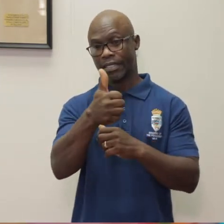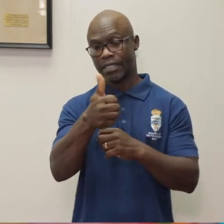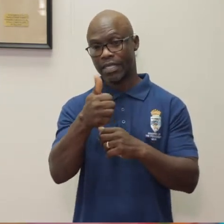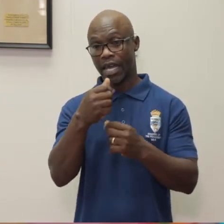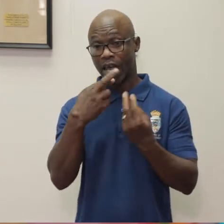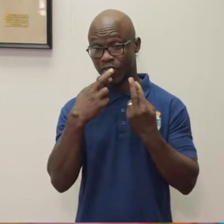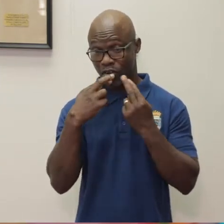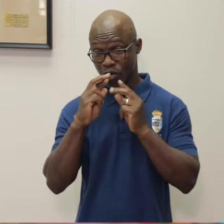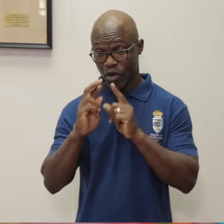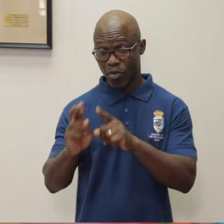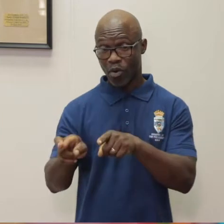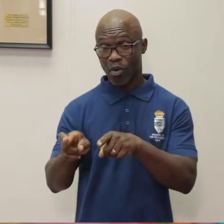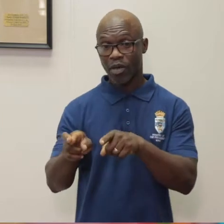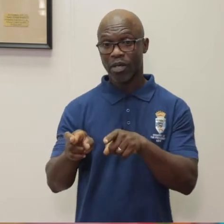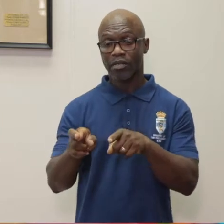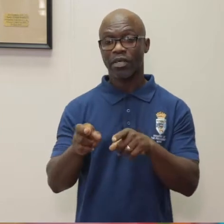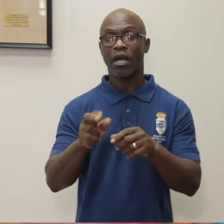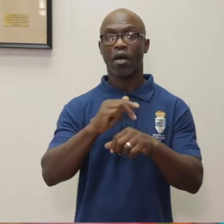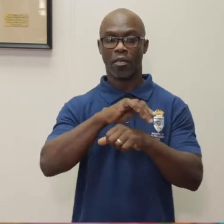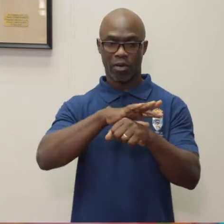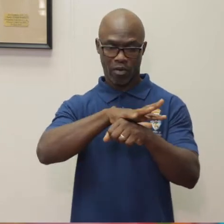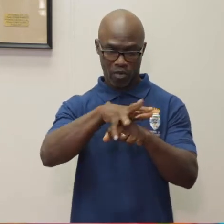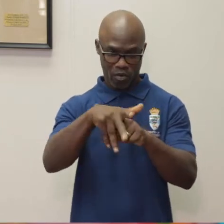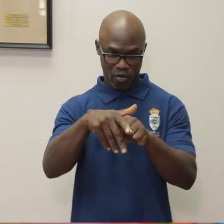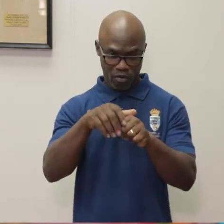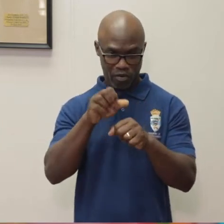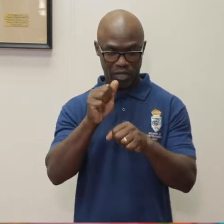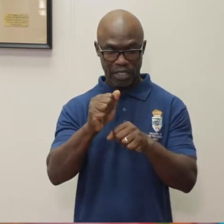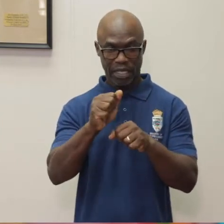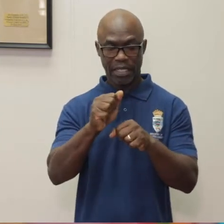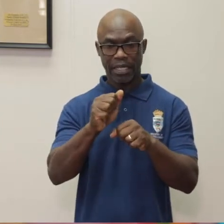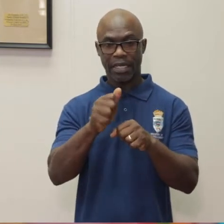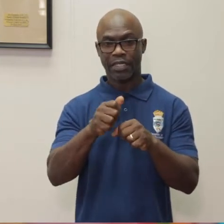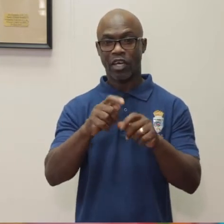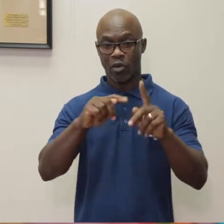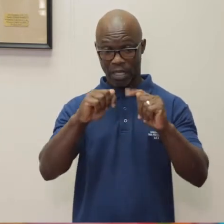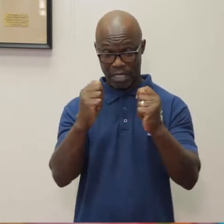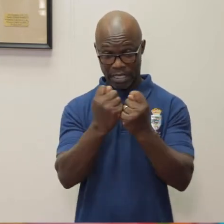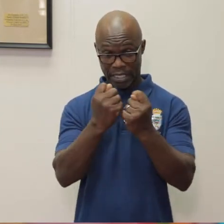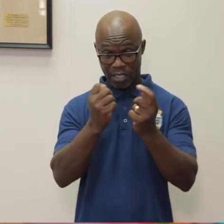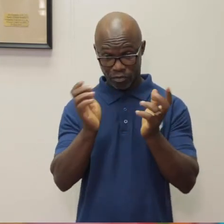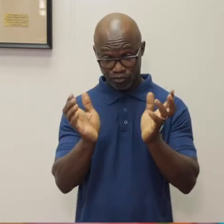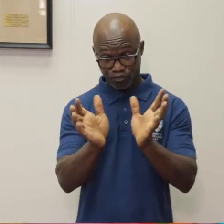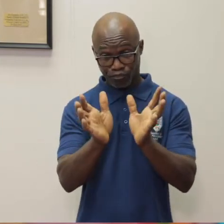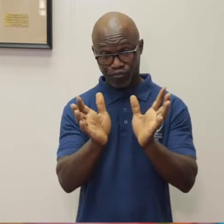are part of our COVID-19 surveillance follow-up.